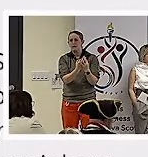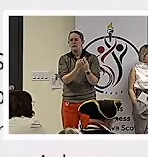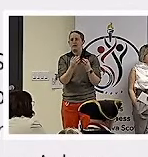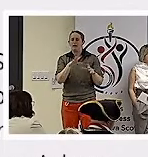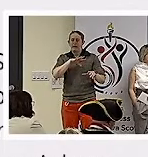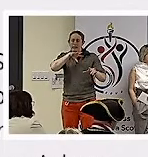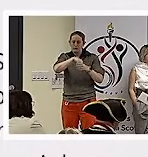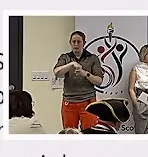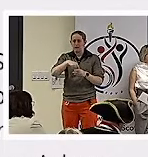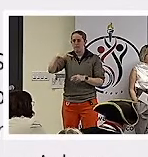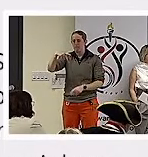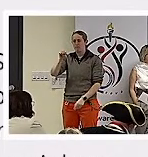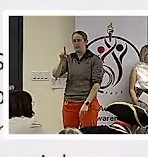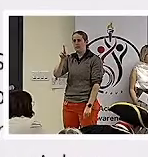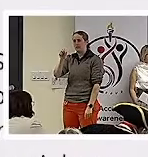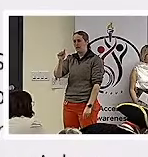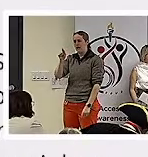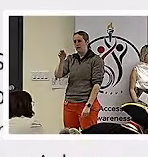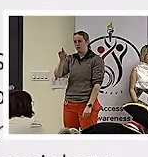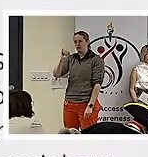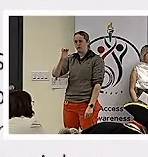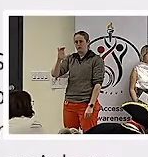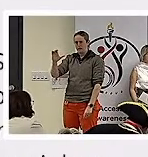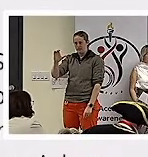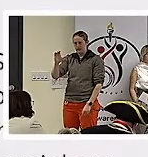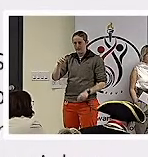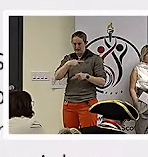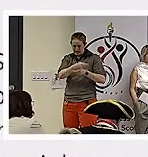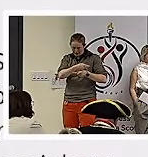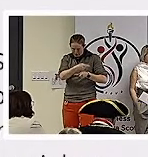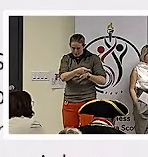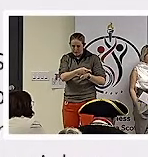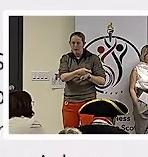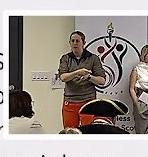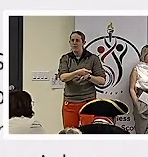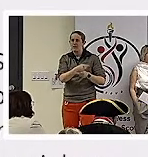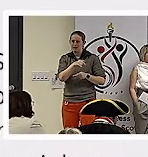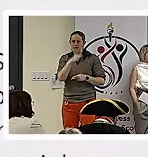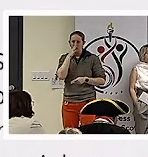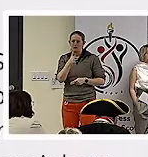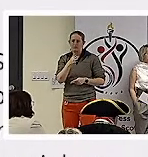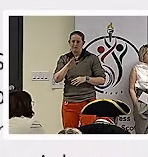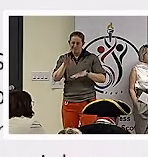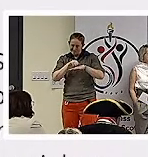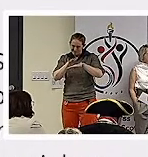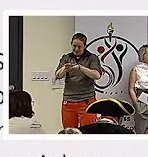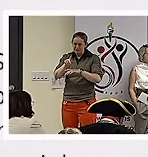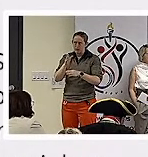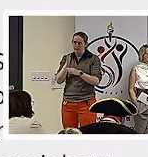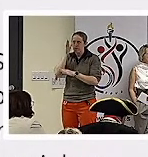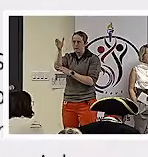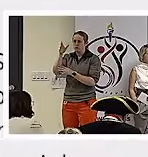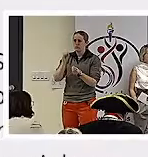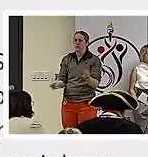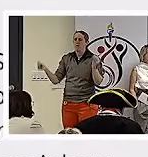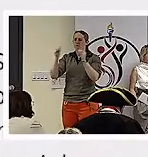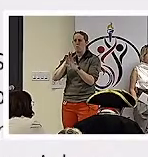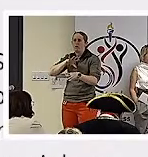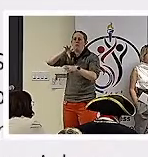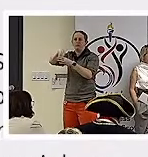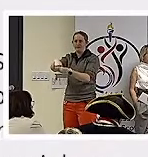come be more equitable and inclusive for all. Being fortunate